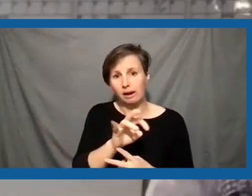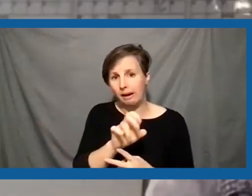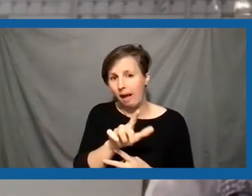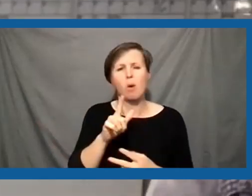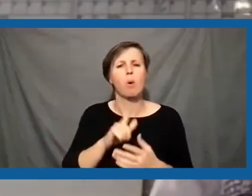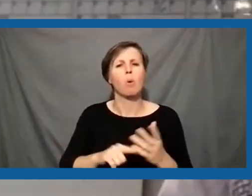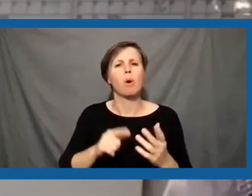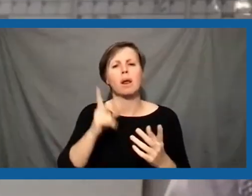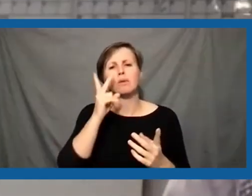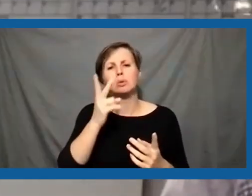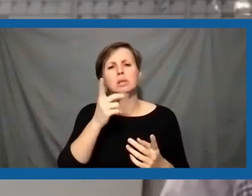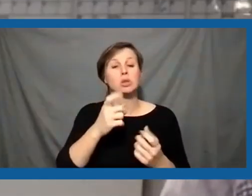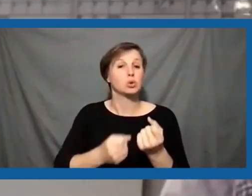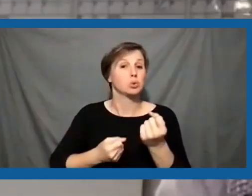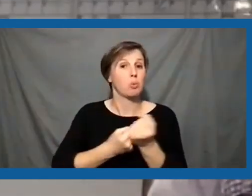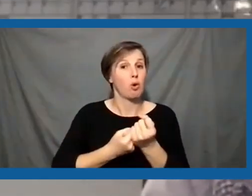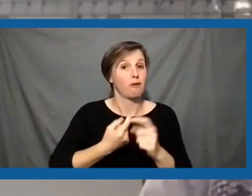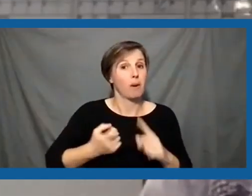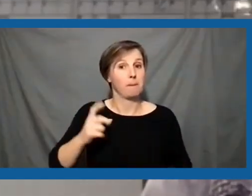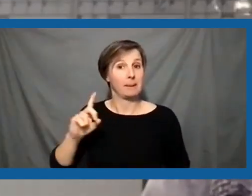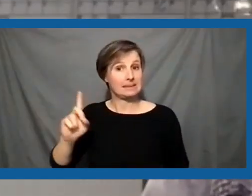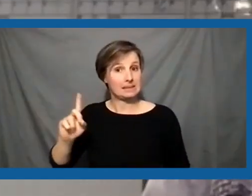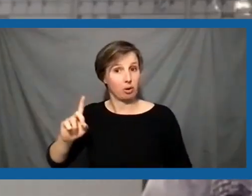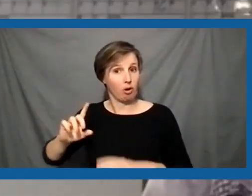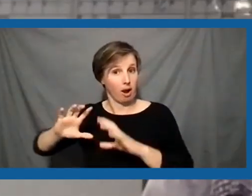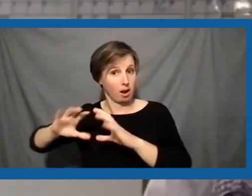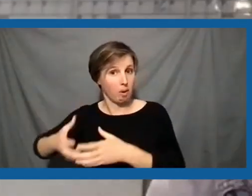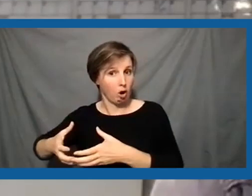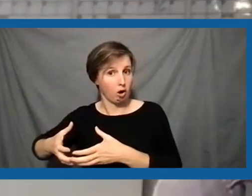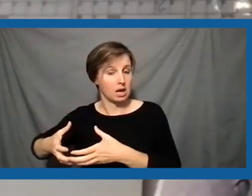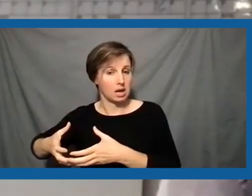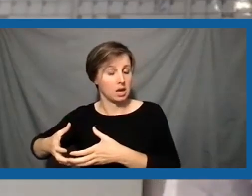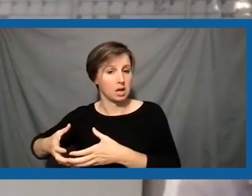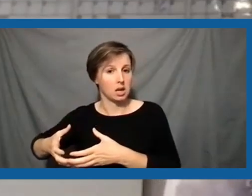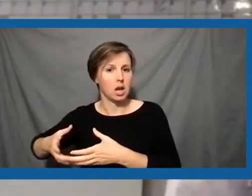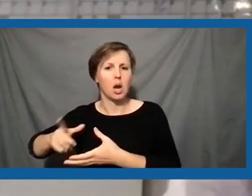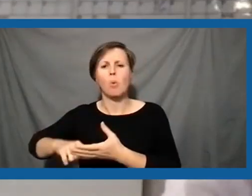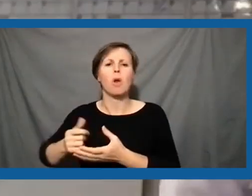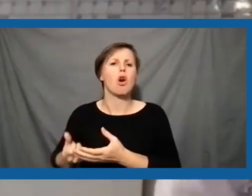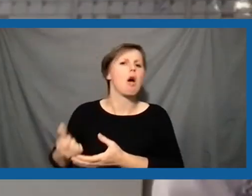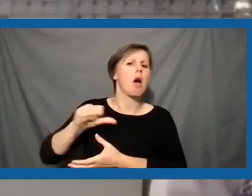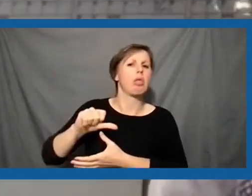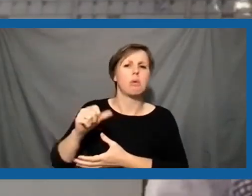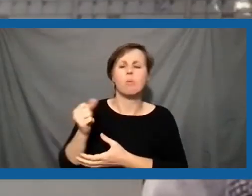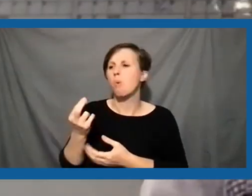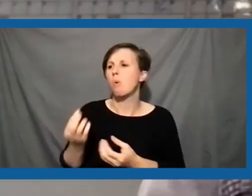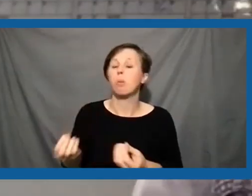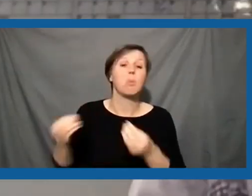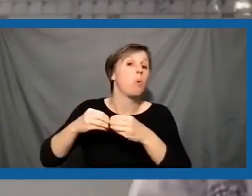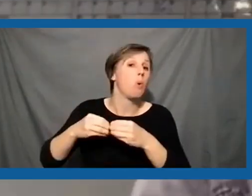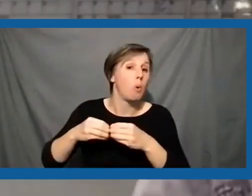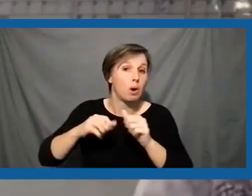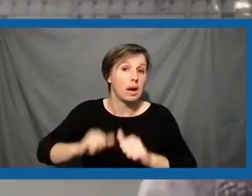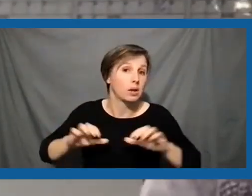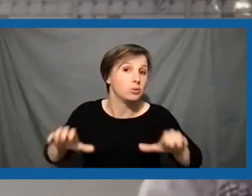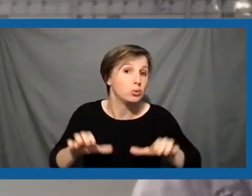seen offered by the Democratic Party? And what are other things or more things that can be